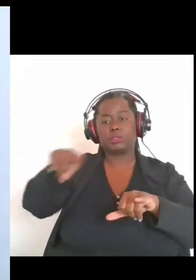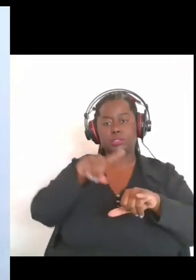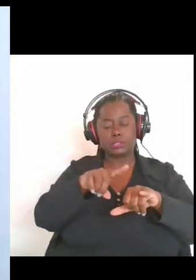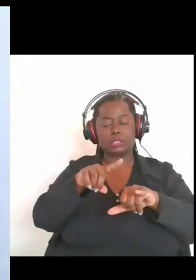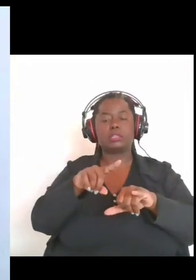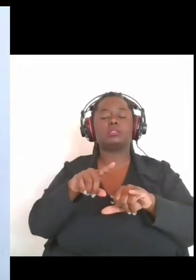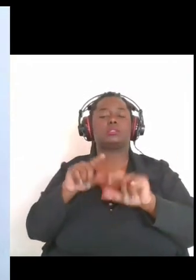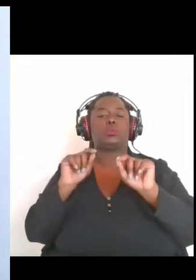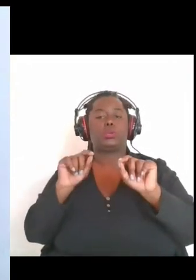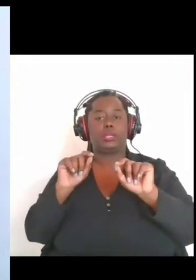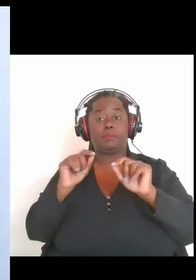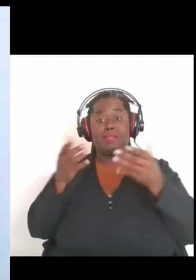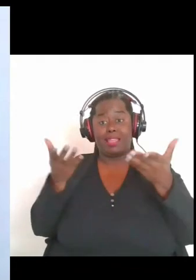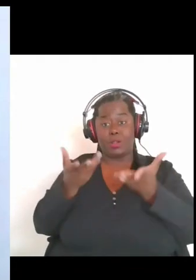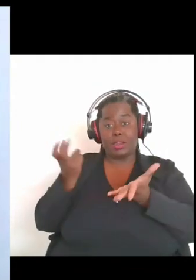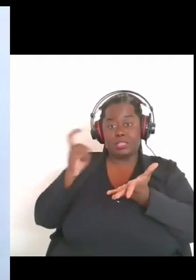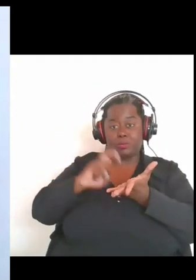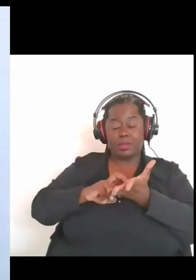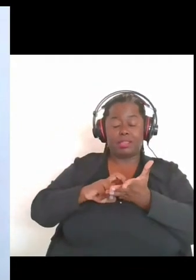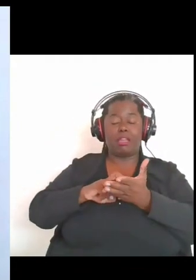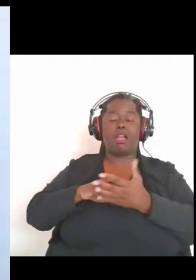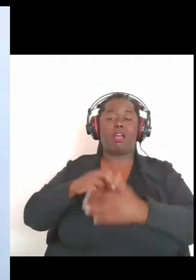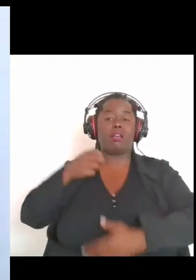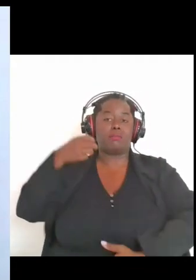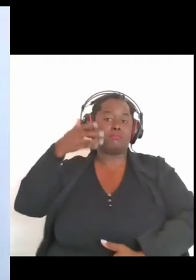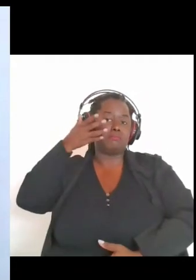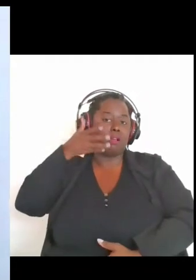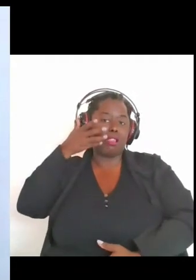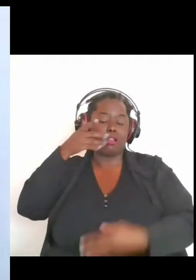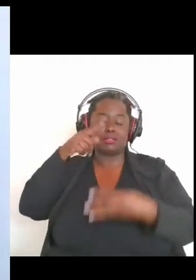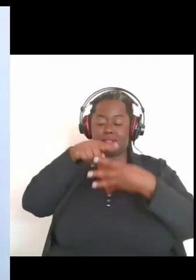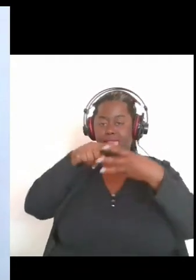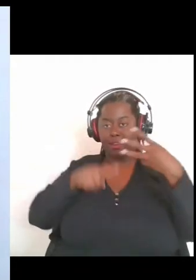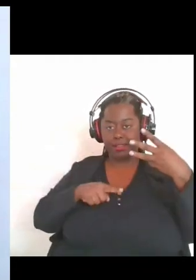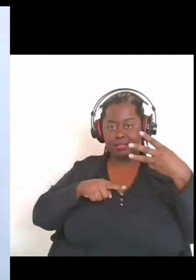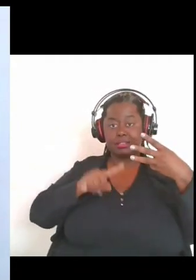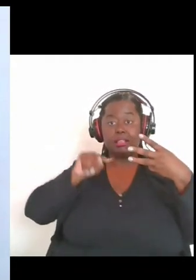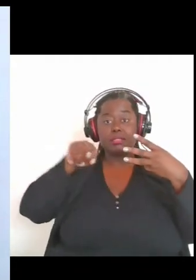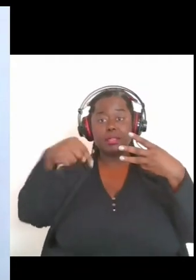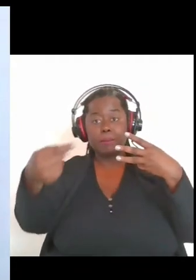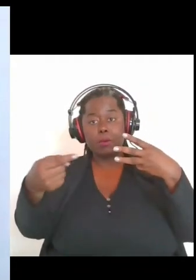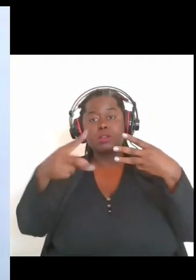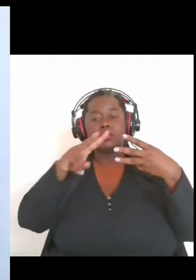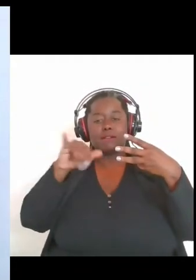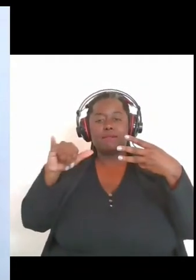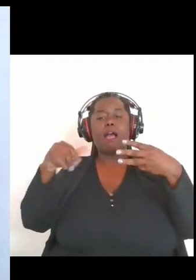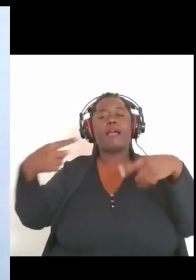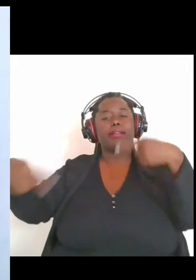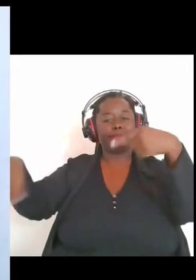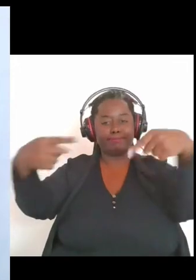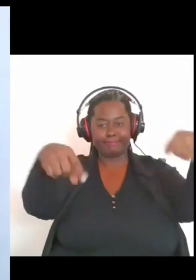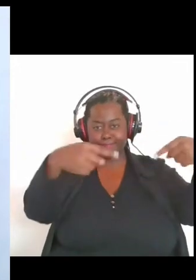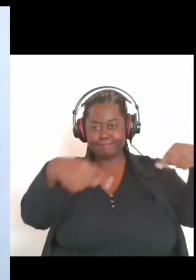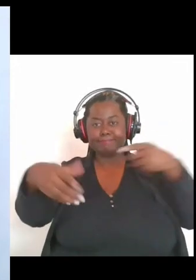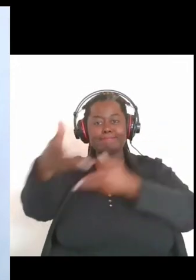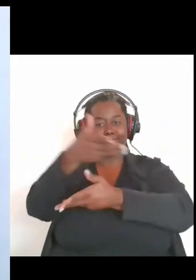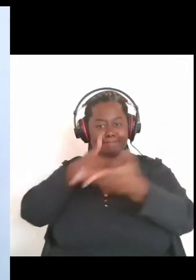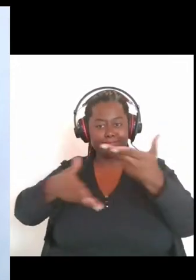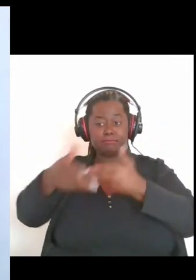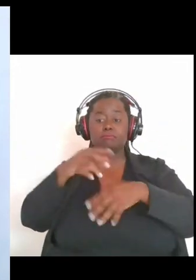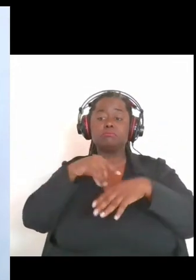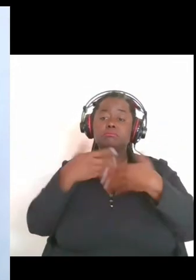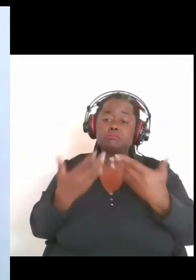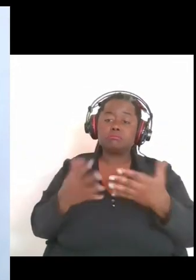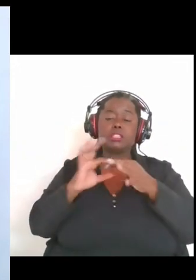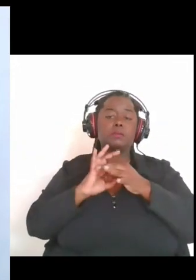in this recording so before the three speeches we are going to have it's important to say